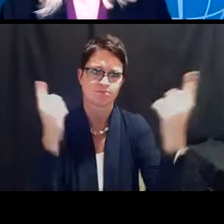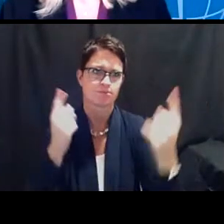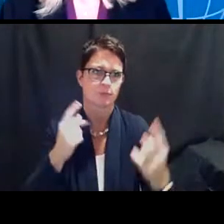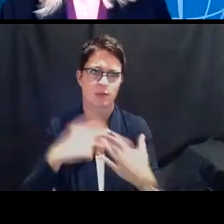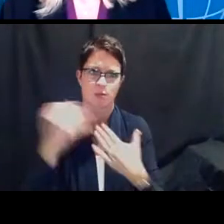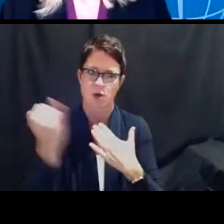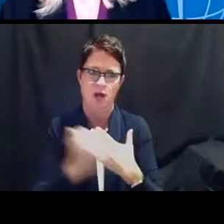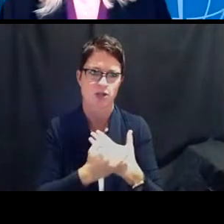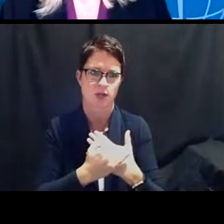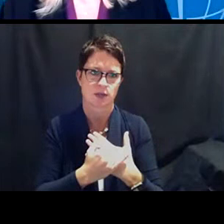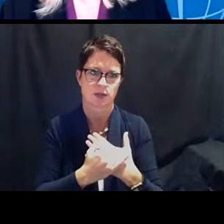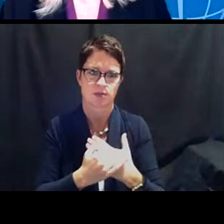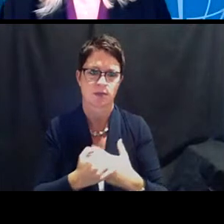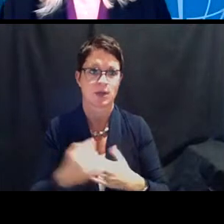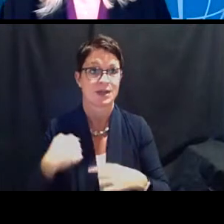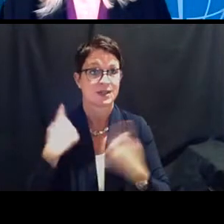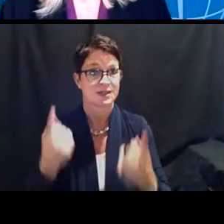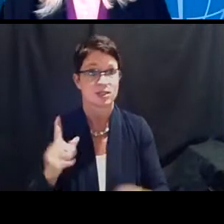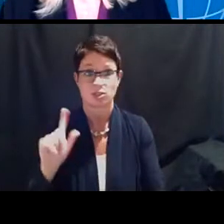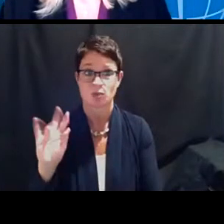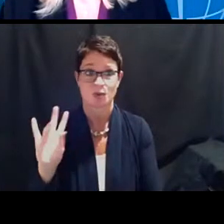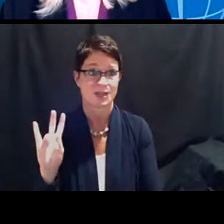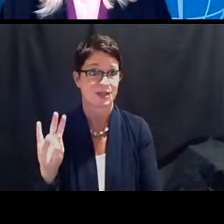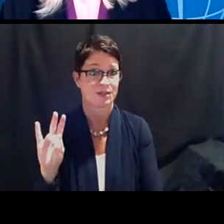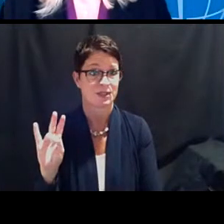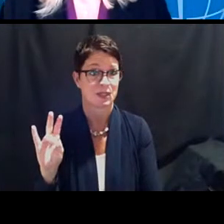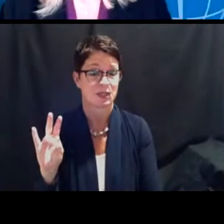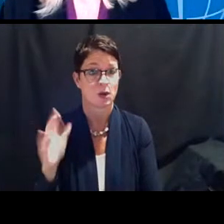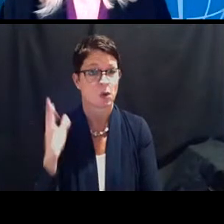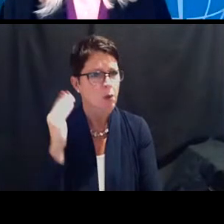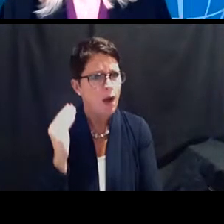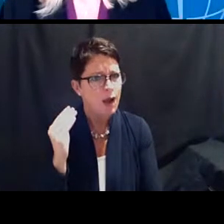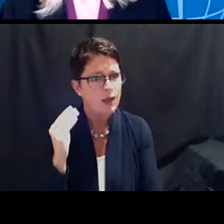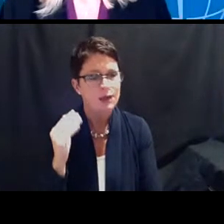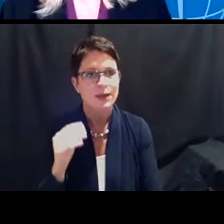project since 2017